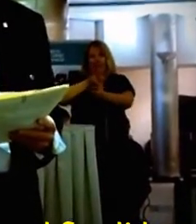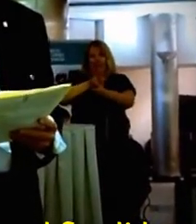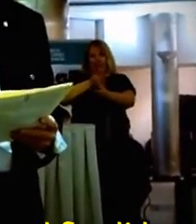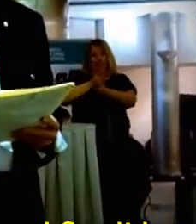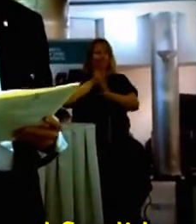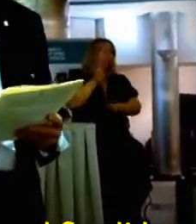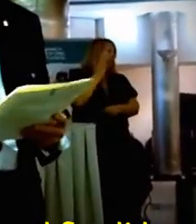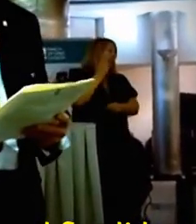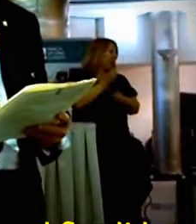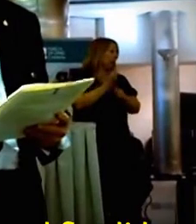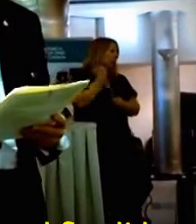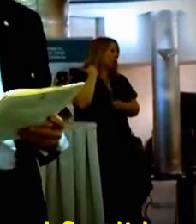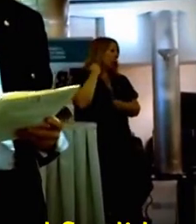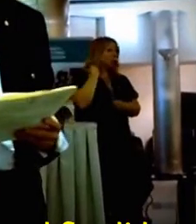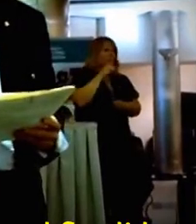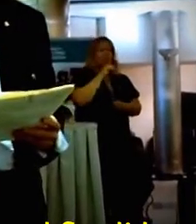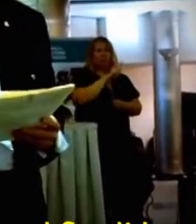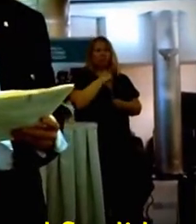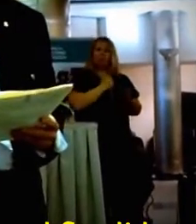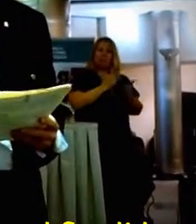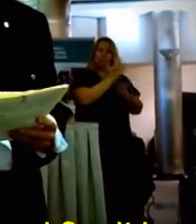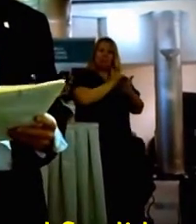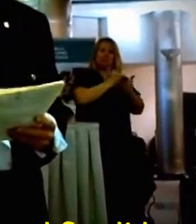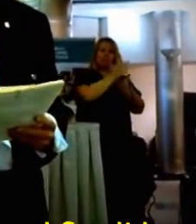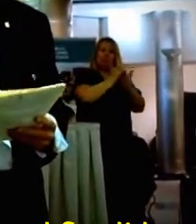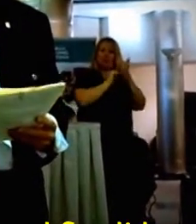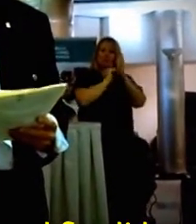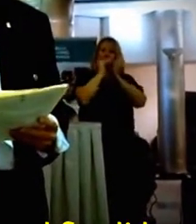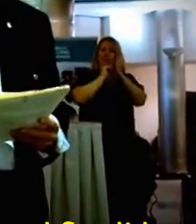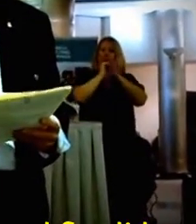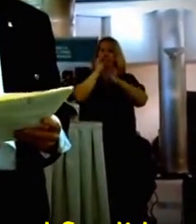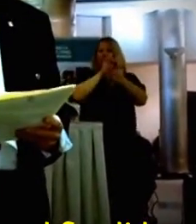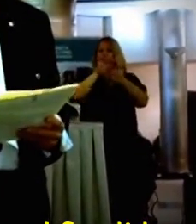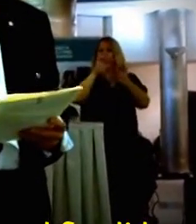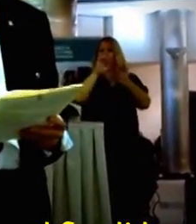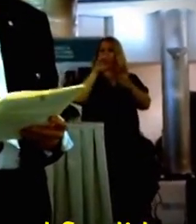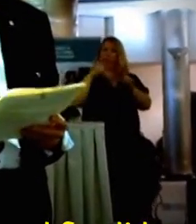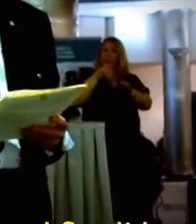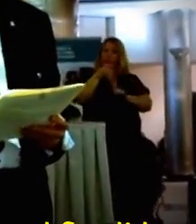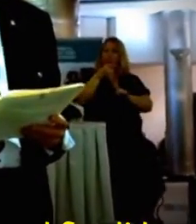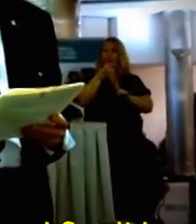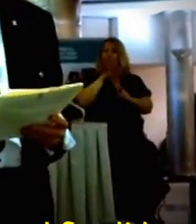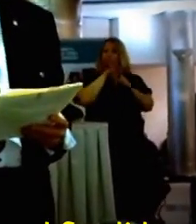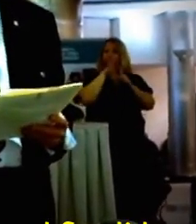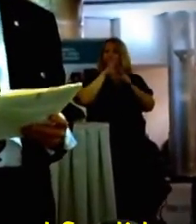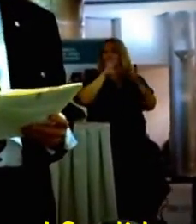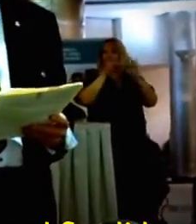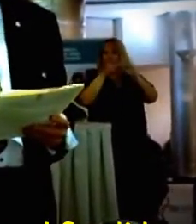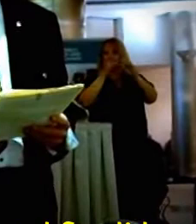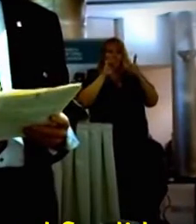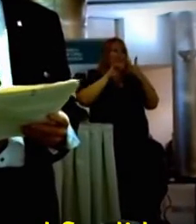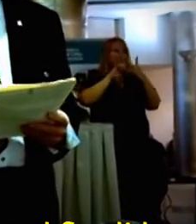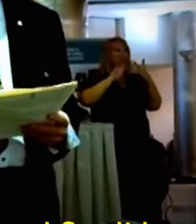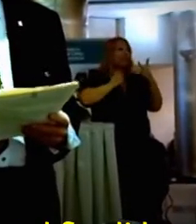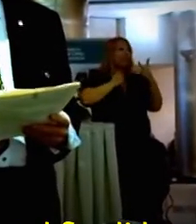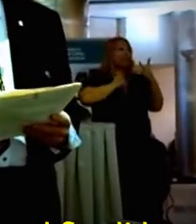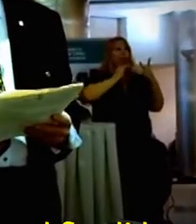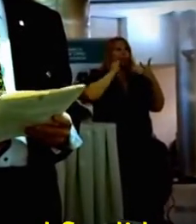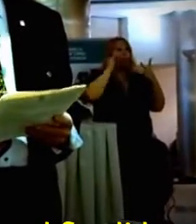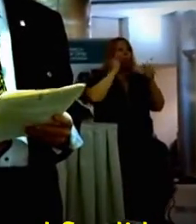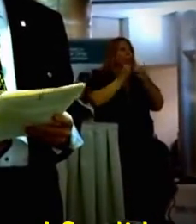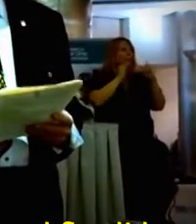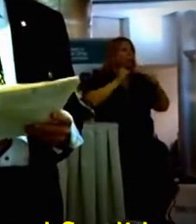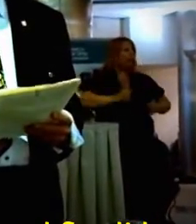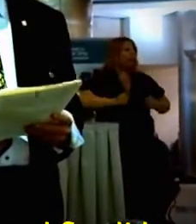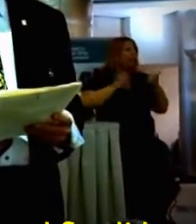my time helping to raise millions of dollars for charities such as Special Olympics, United Way, Community Homes for Independent Living, MS, Inner